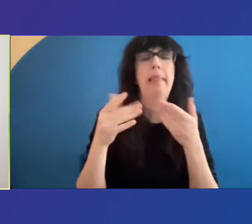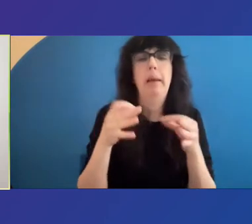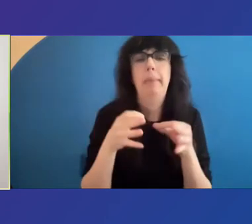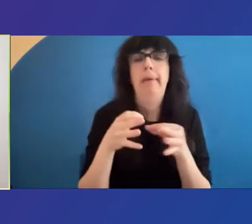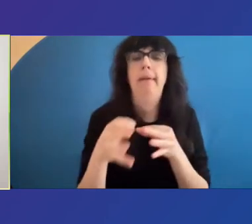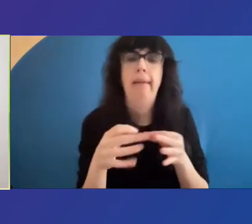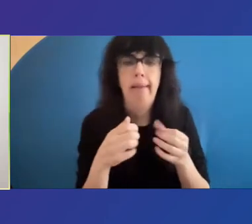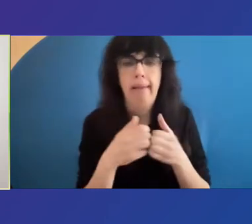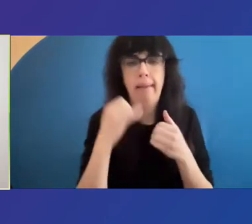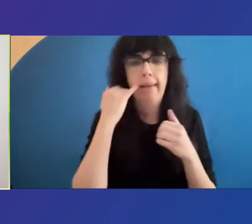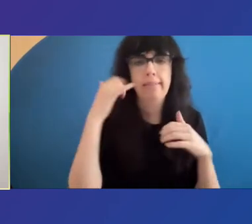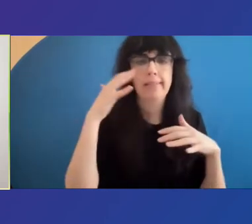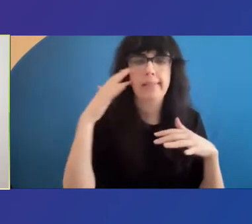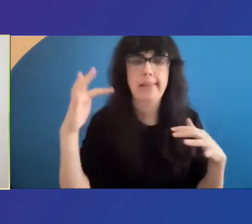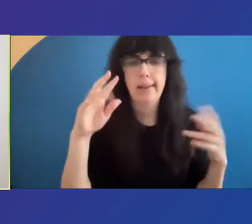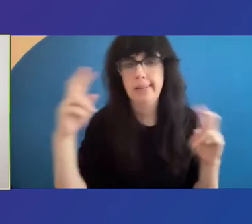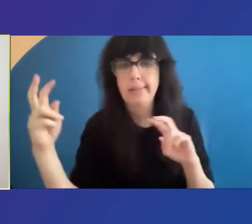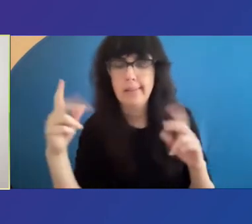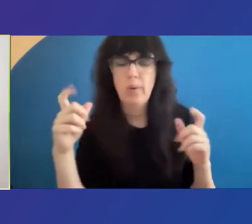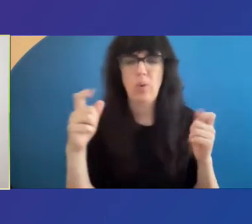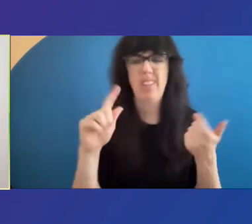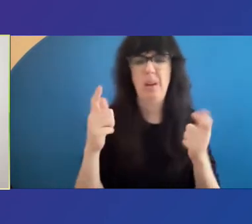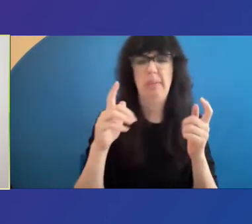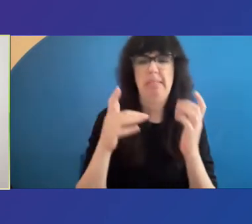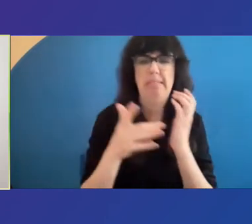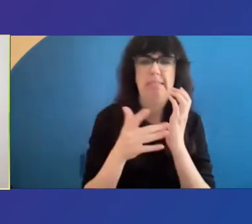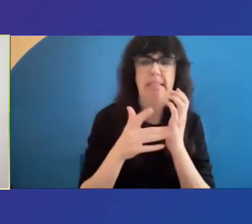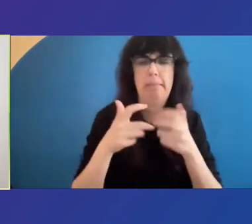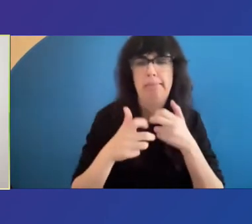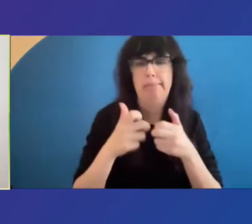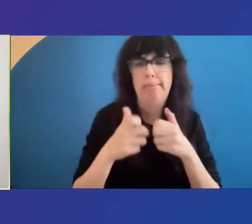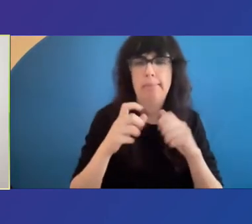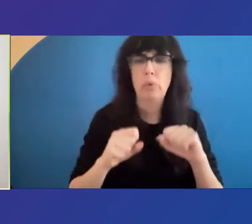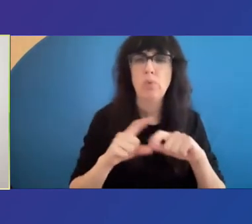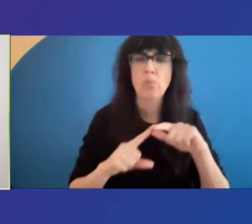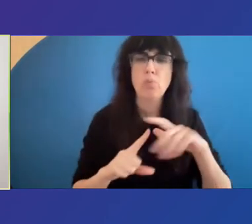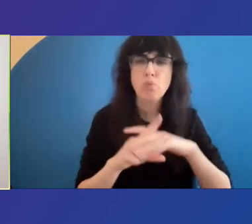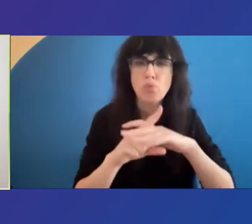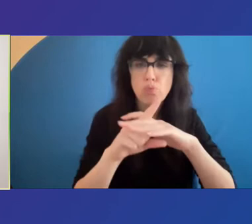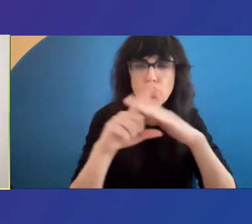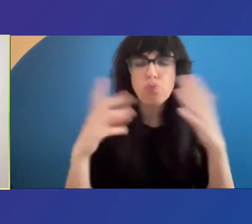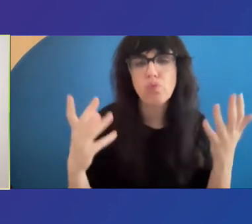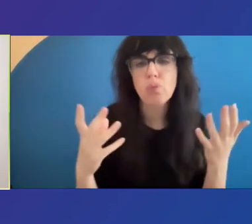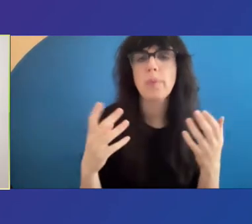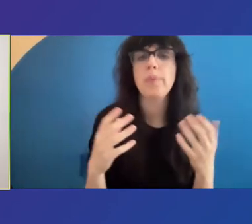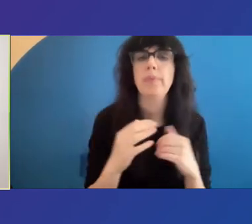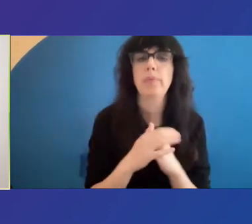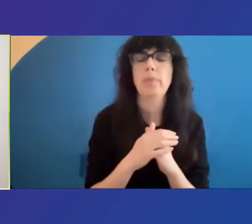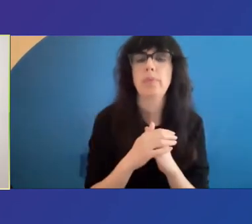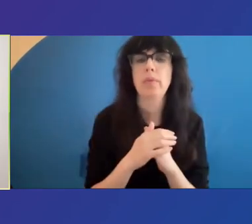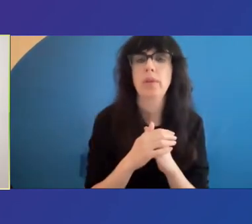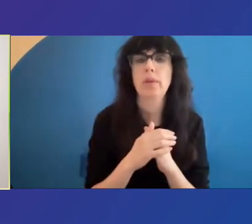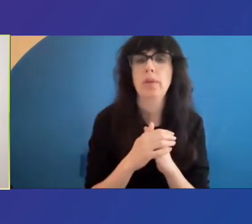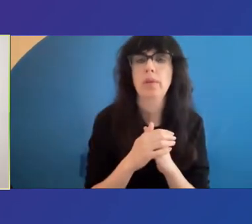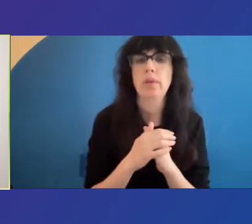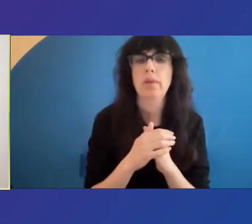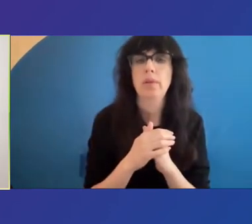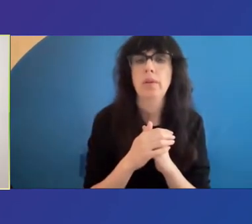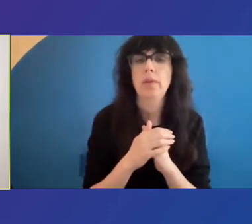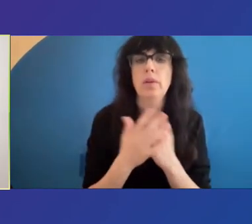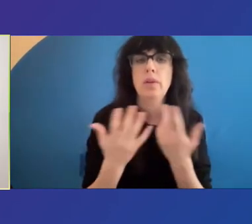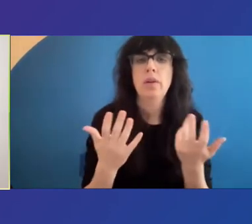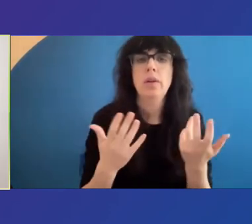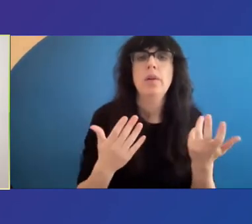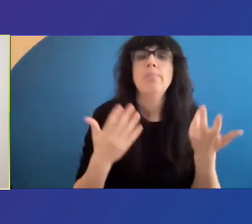sound issues, and changing circumstances that may occur during our time together. We just invite you to extend us and